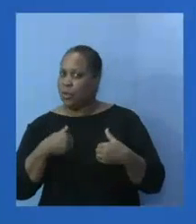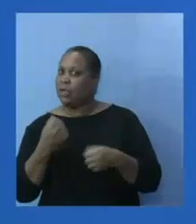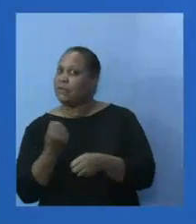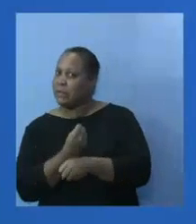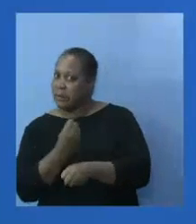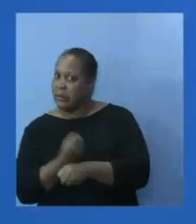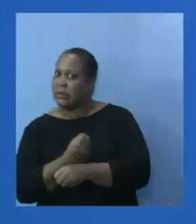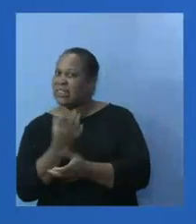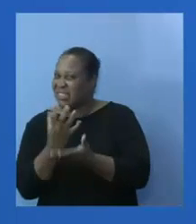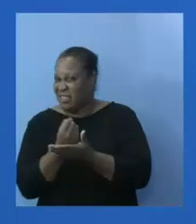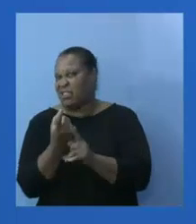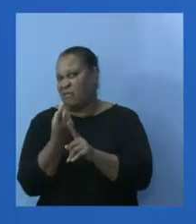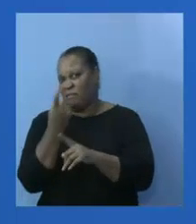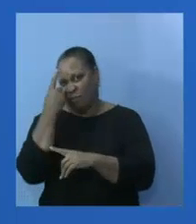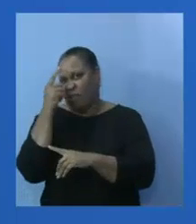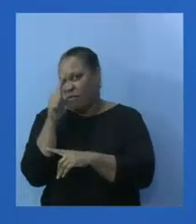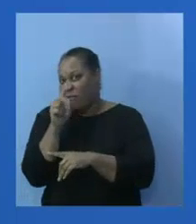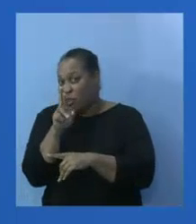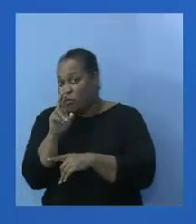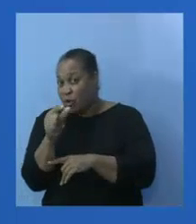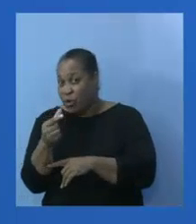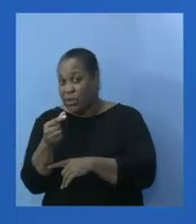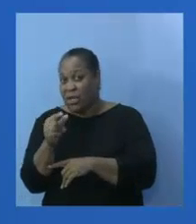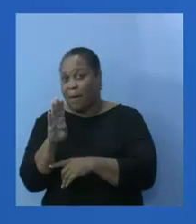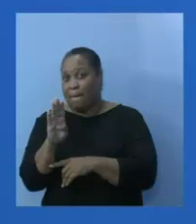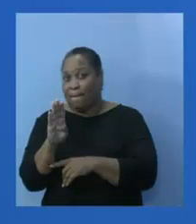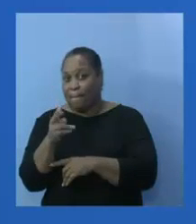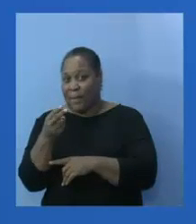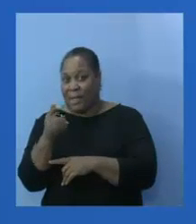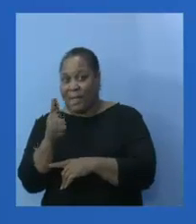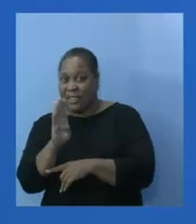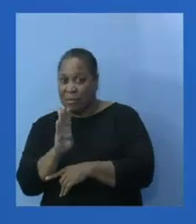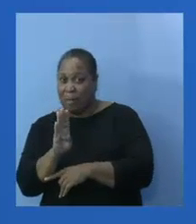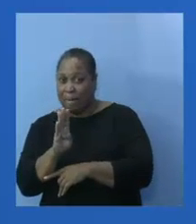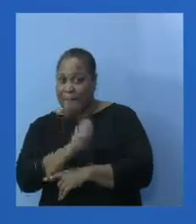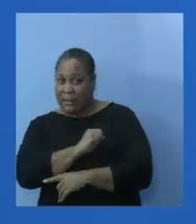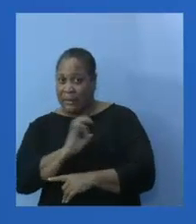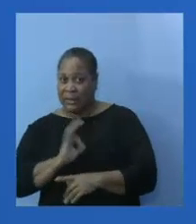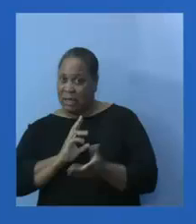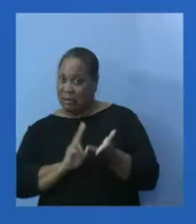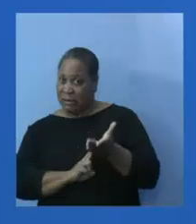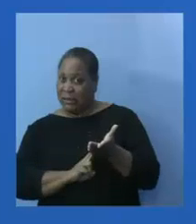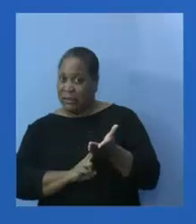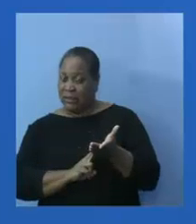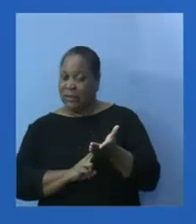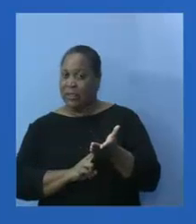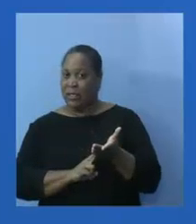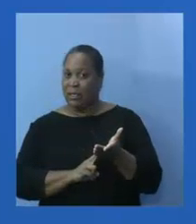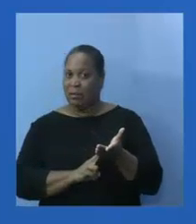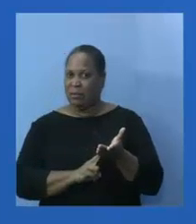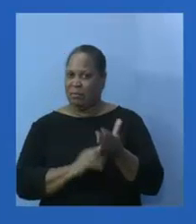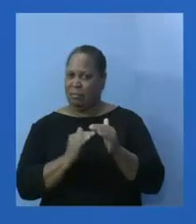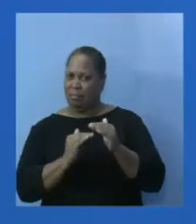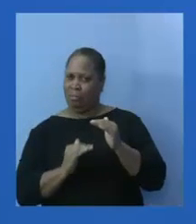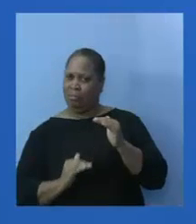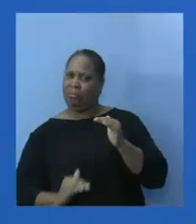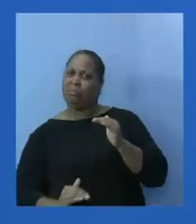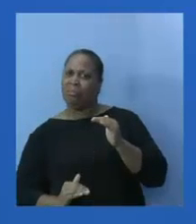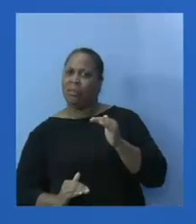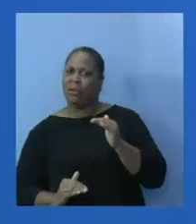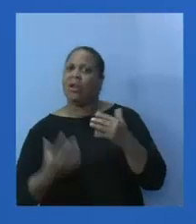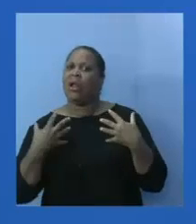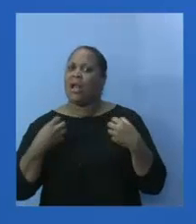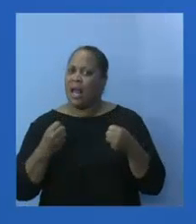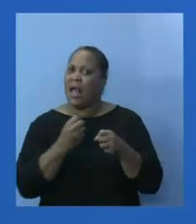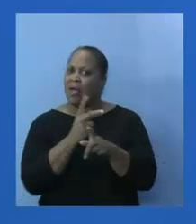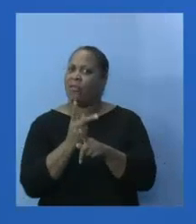Gazette from BHB staff that sign-up is actually quite low within the